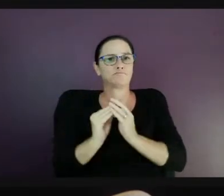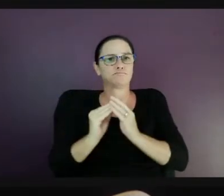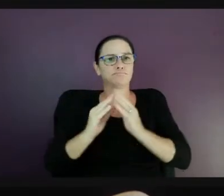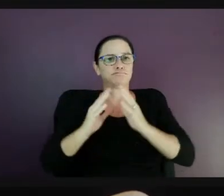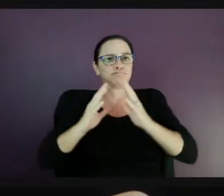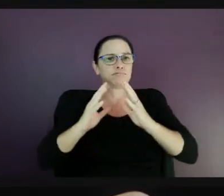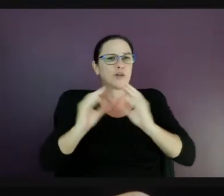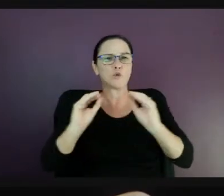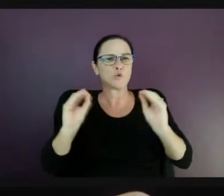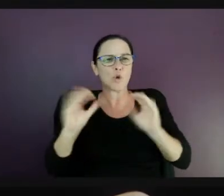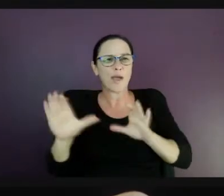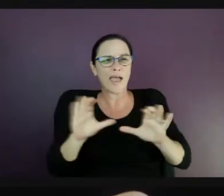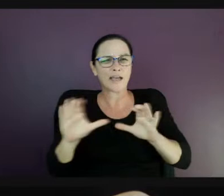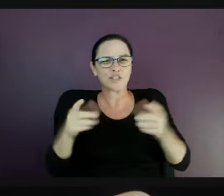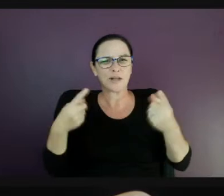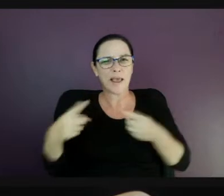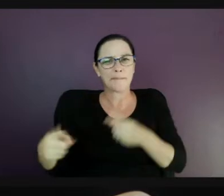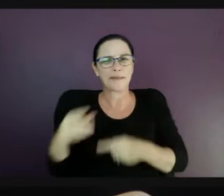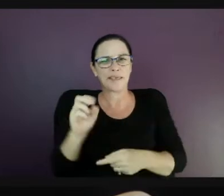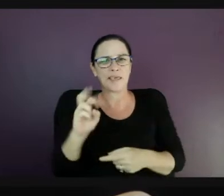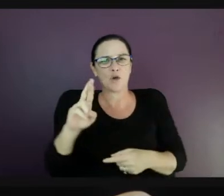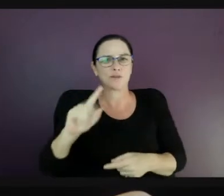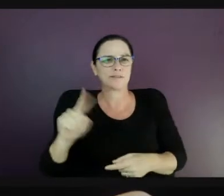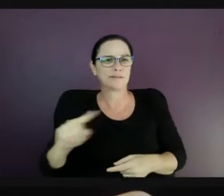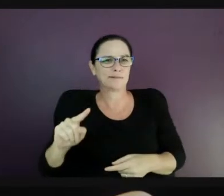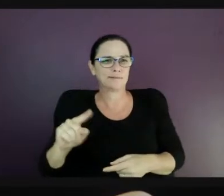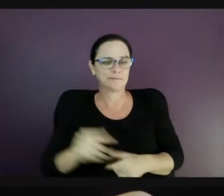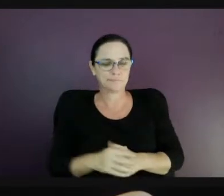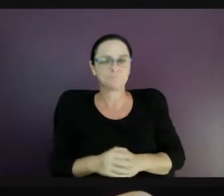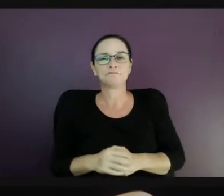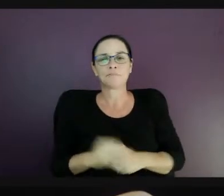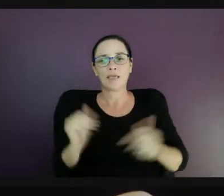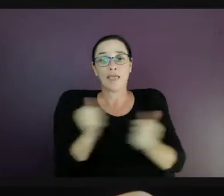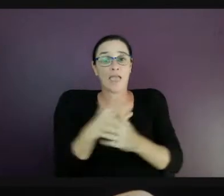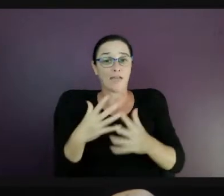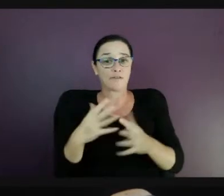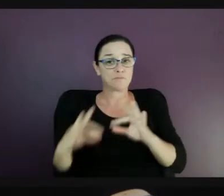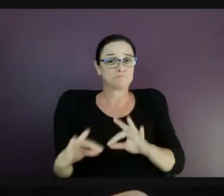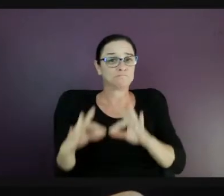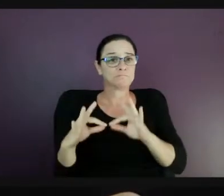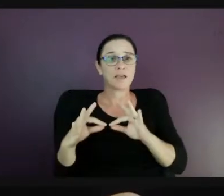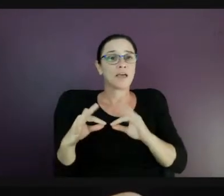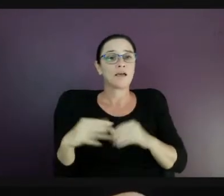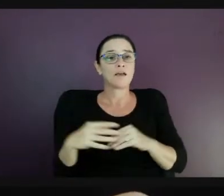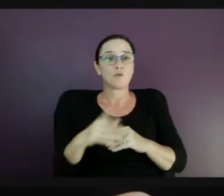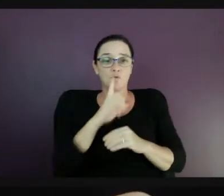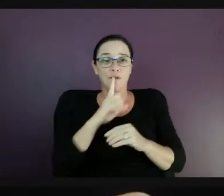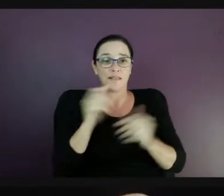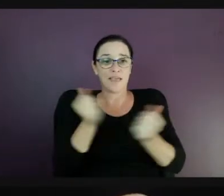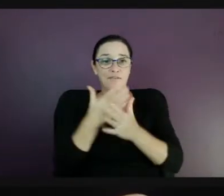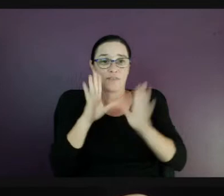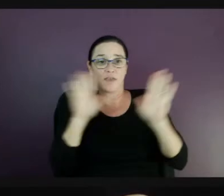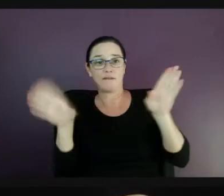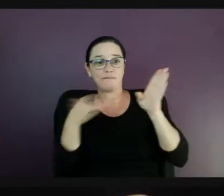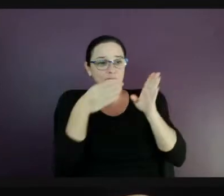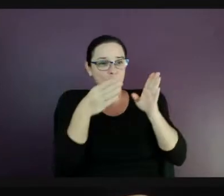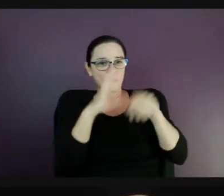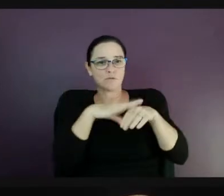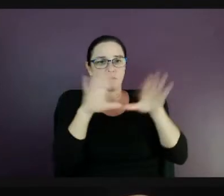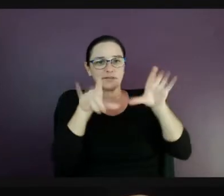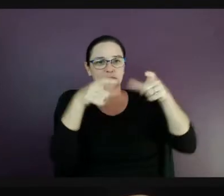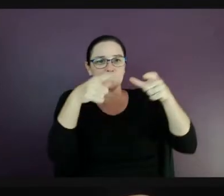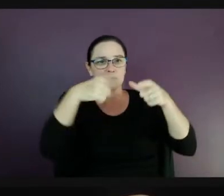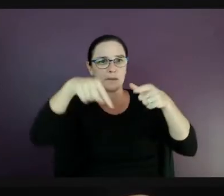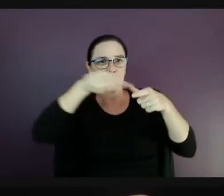happening down in the Lower East Rift. So everything's still good. The pattern really has shifted to the summit, and if anything, to the summit more towards